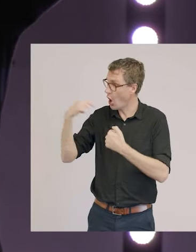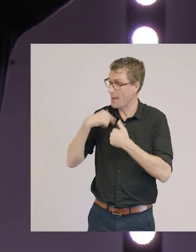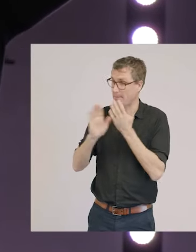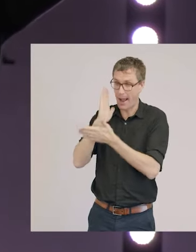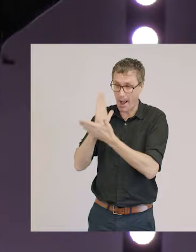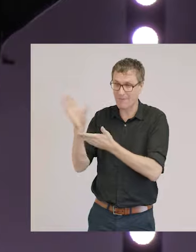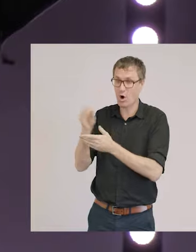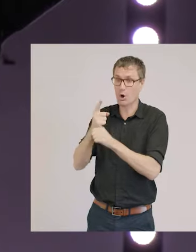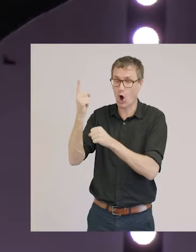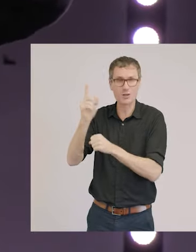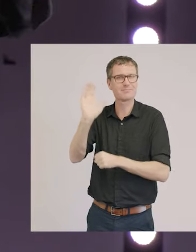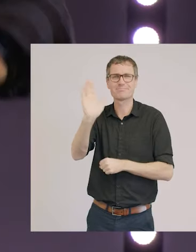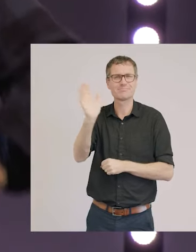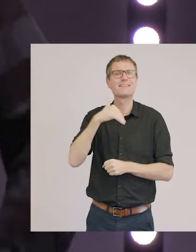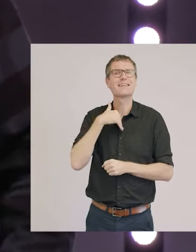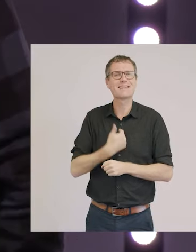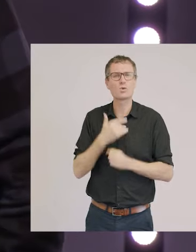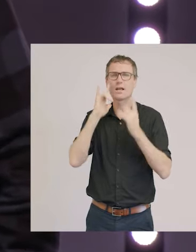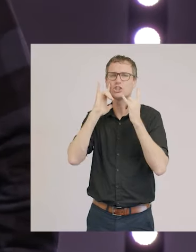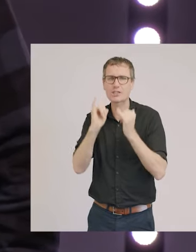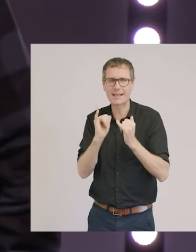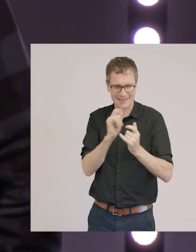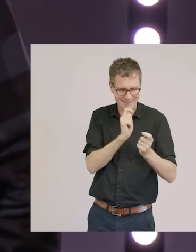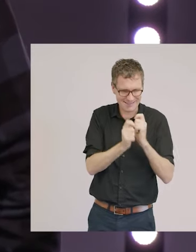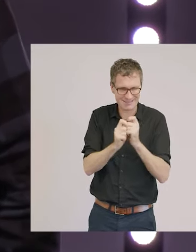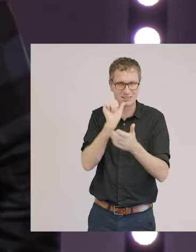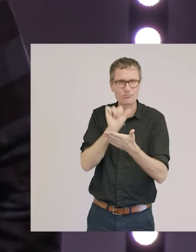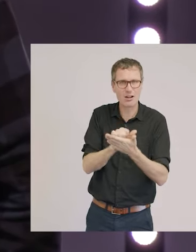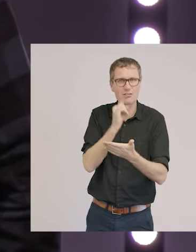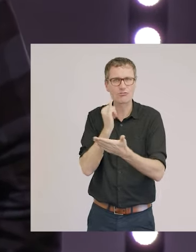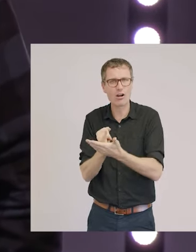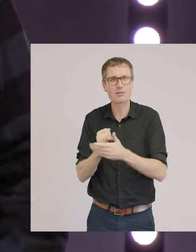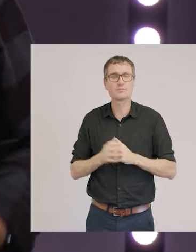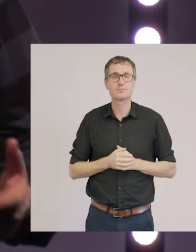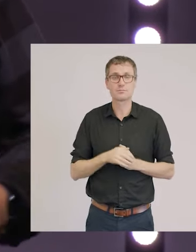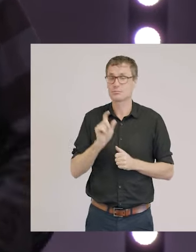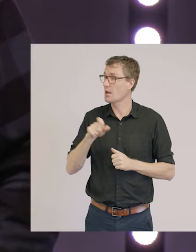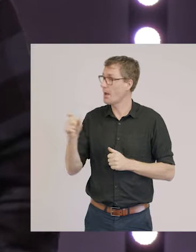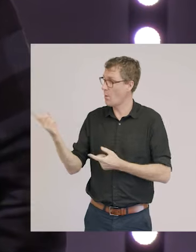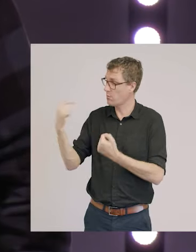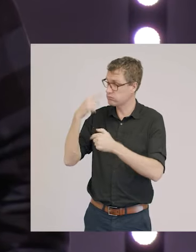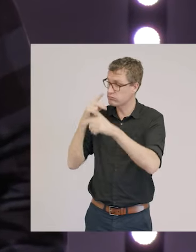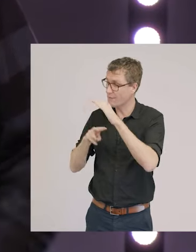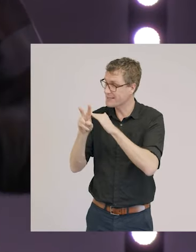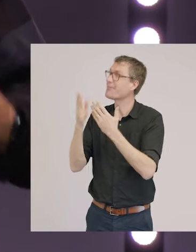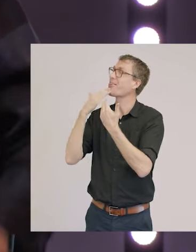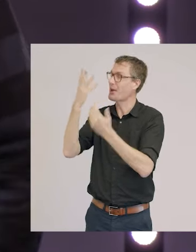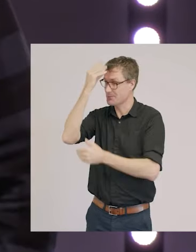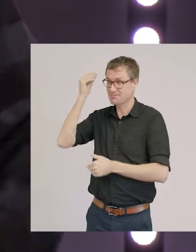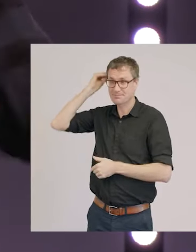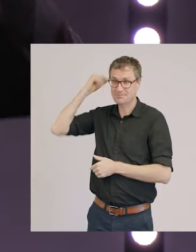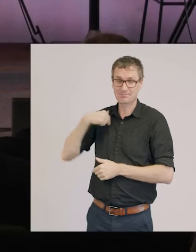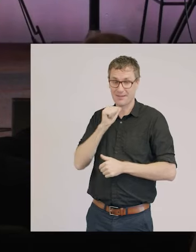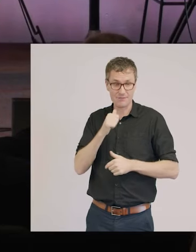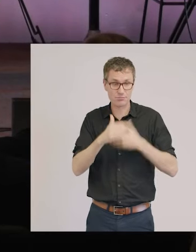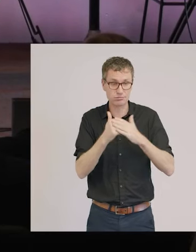once. And I want to say, just because a person told you that doesn't mean it's God. test it. When people give me prophecies,